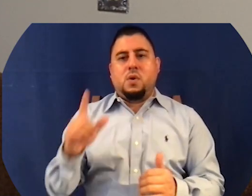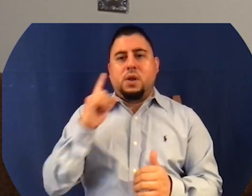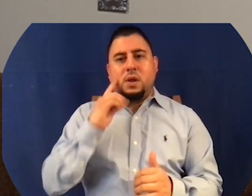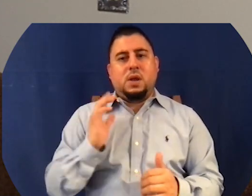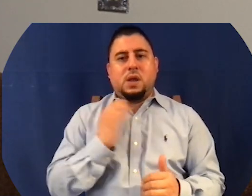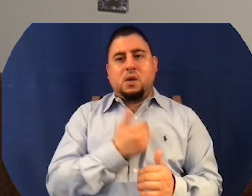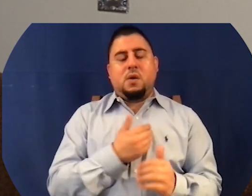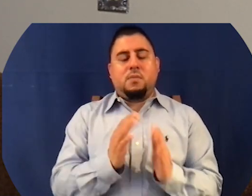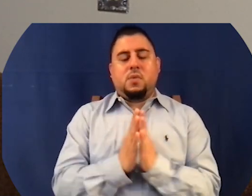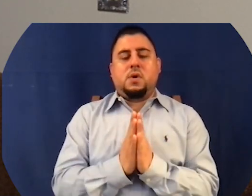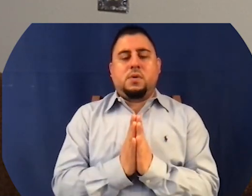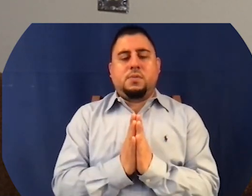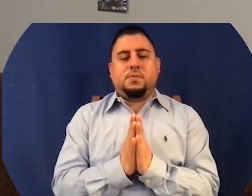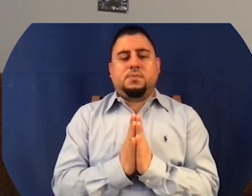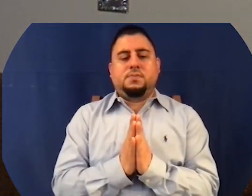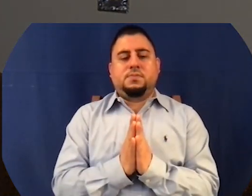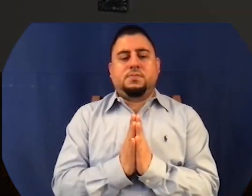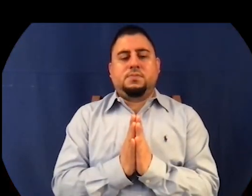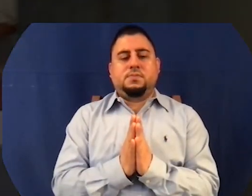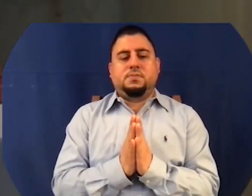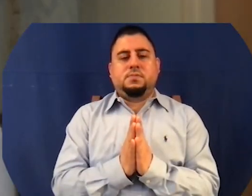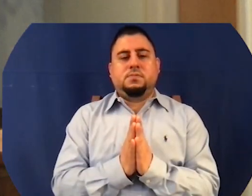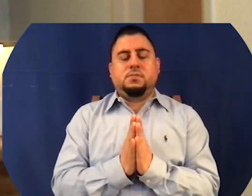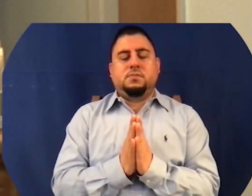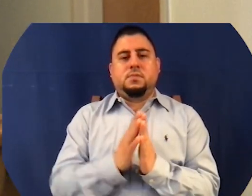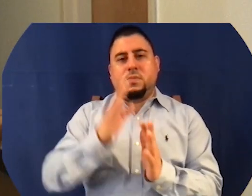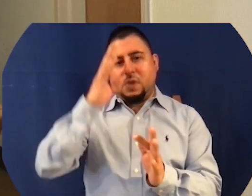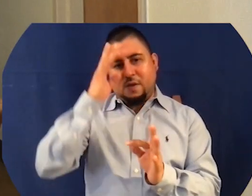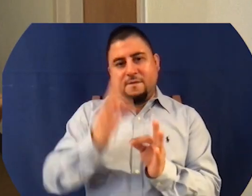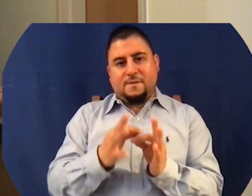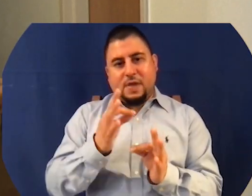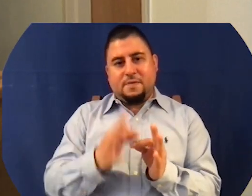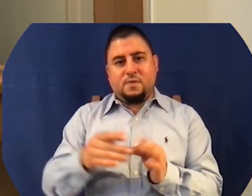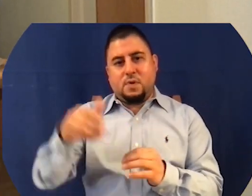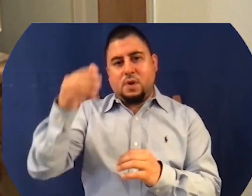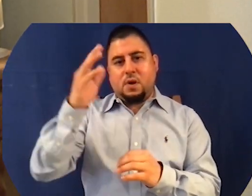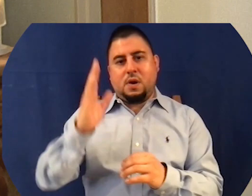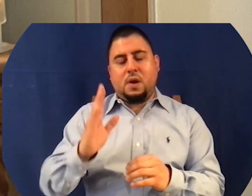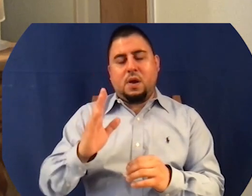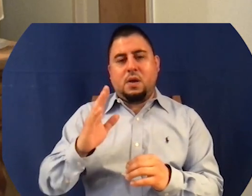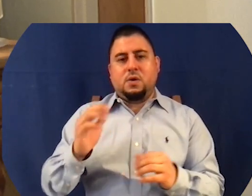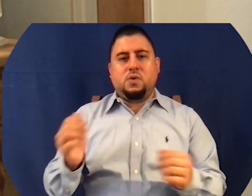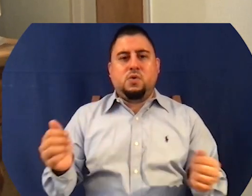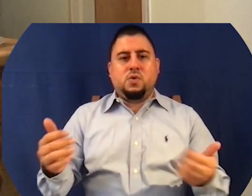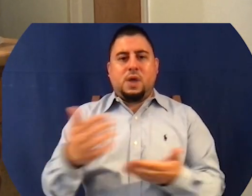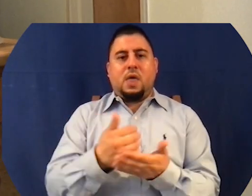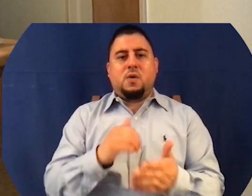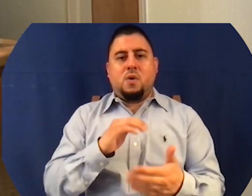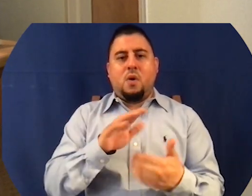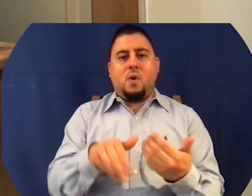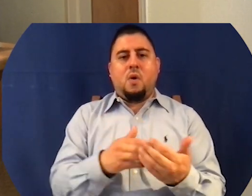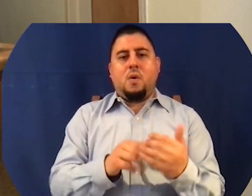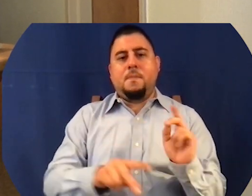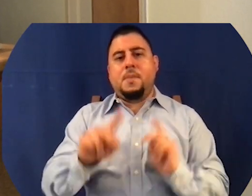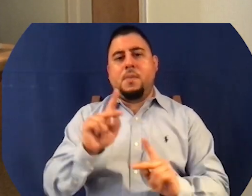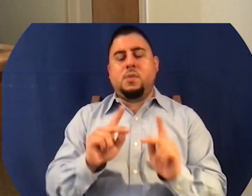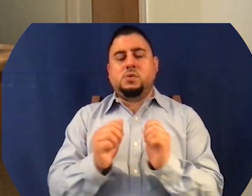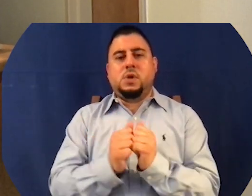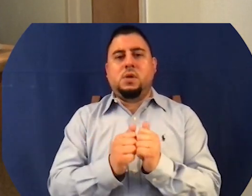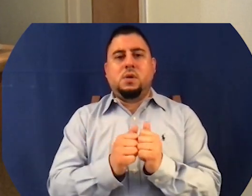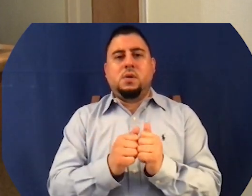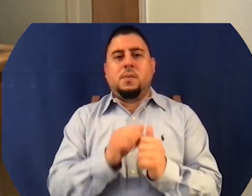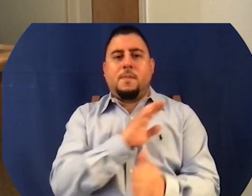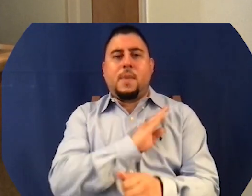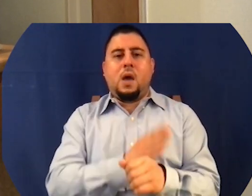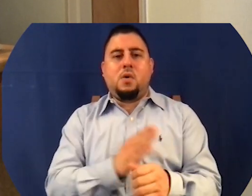Lord. Lord, hear our prayers. Faithful God, you gather all people together by the power of your